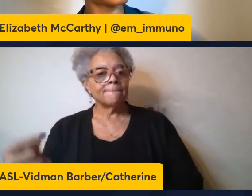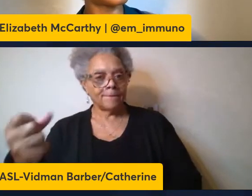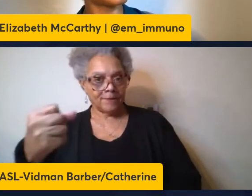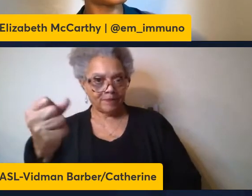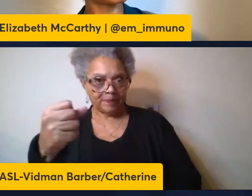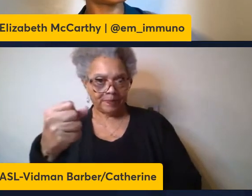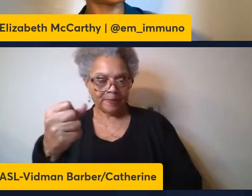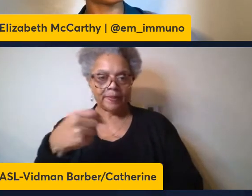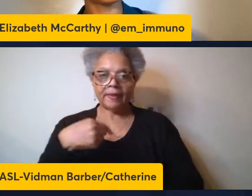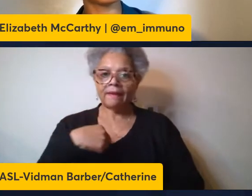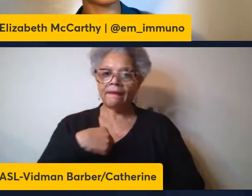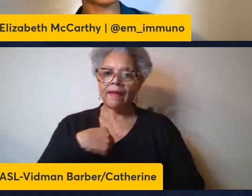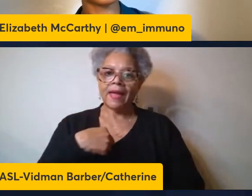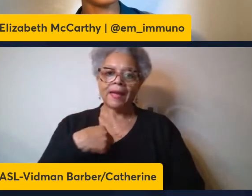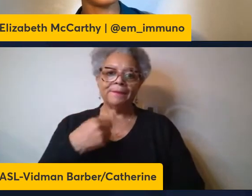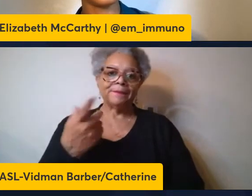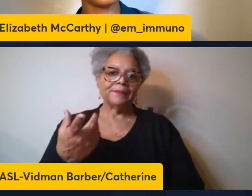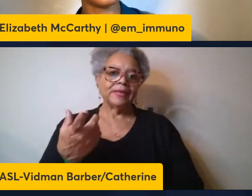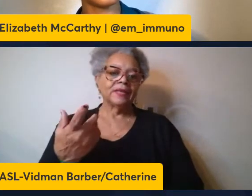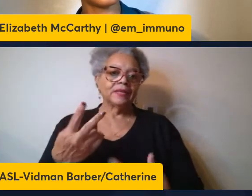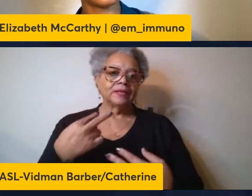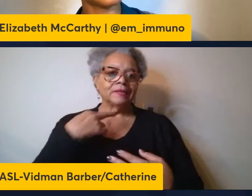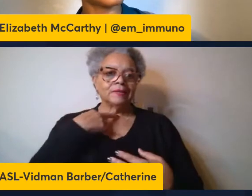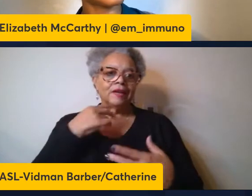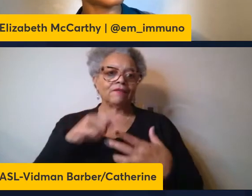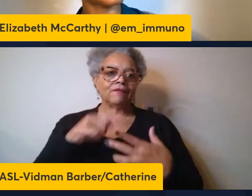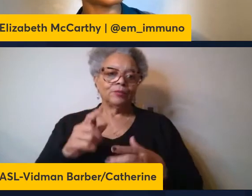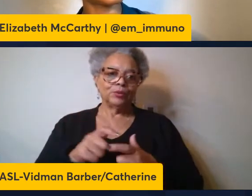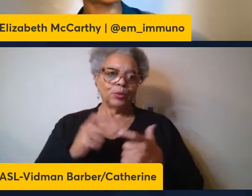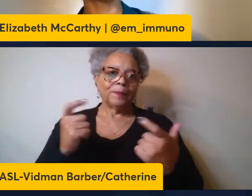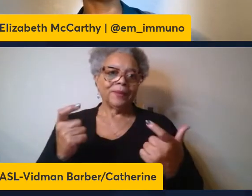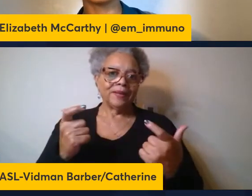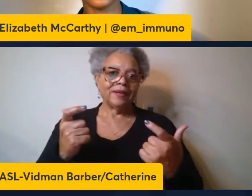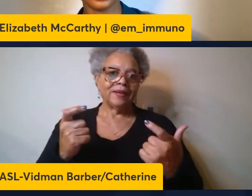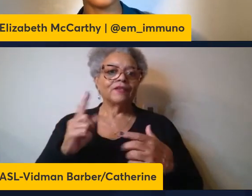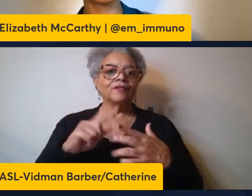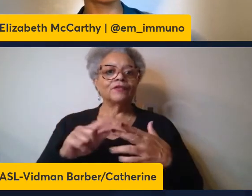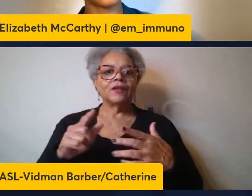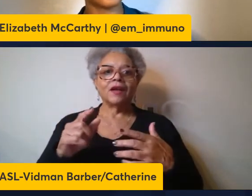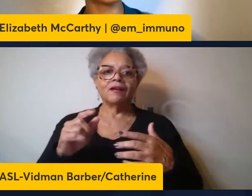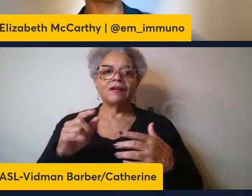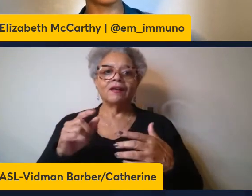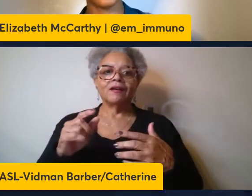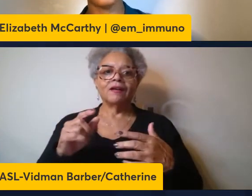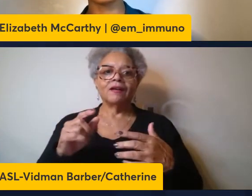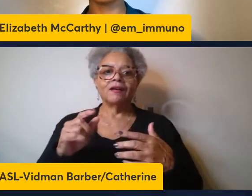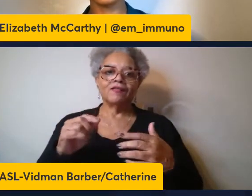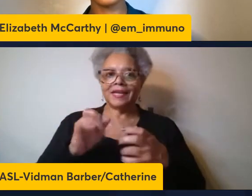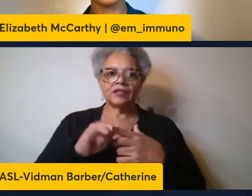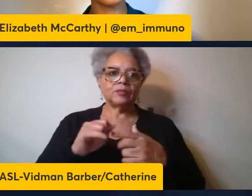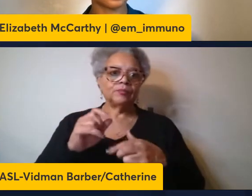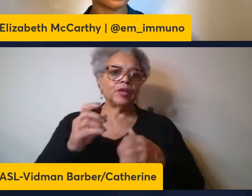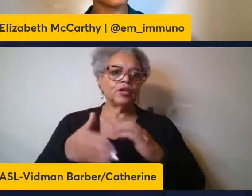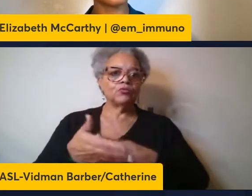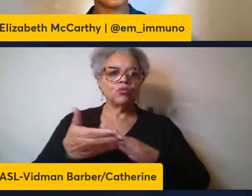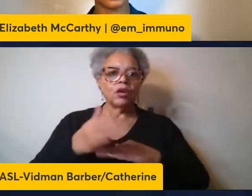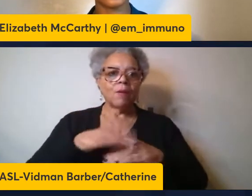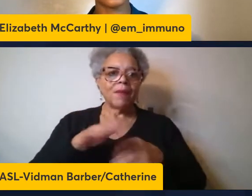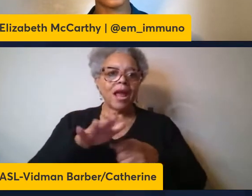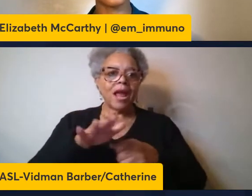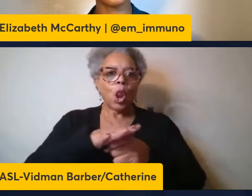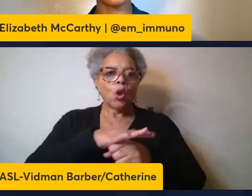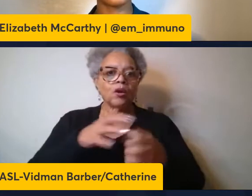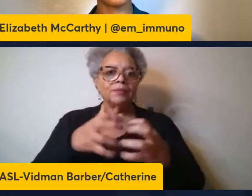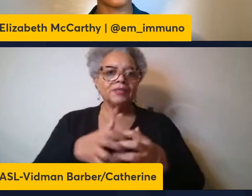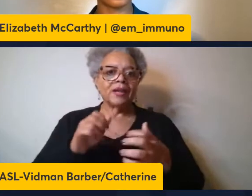with too big of a data set to be running on my local machine, many times. The